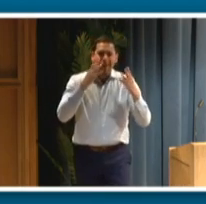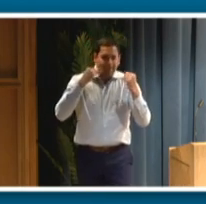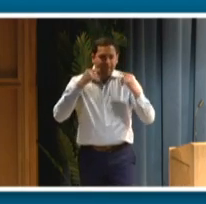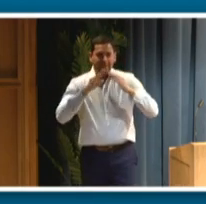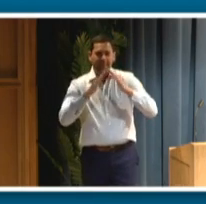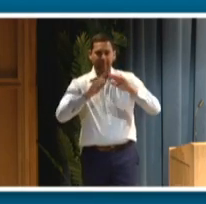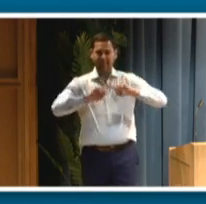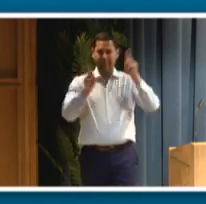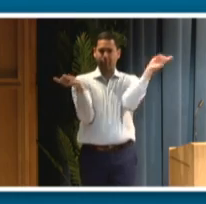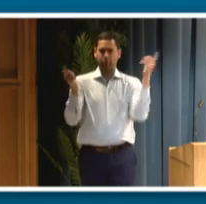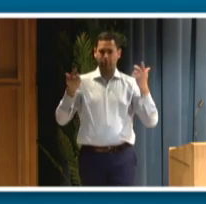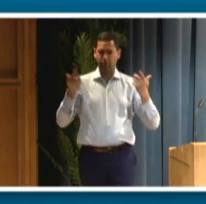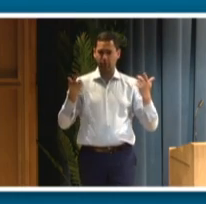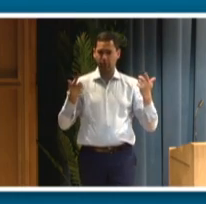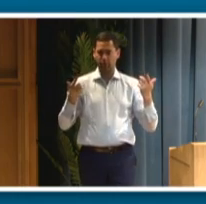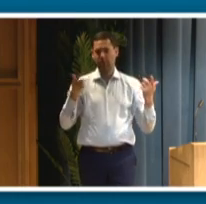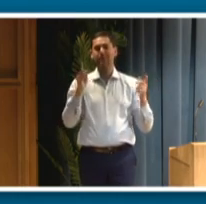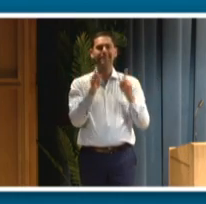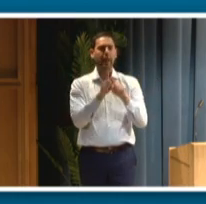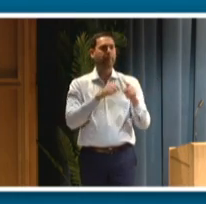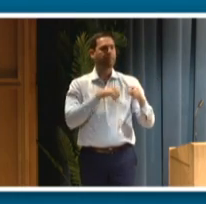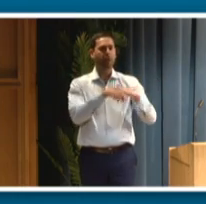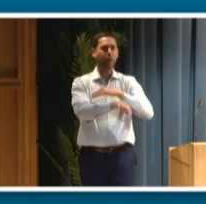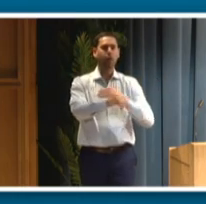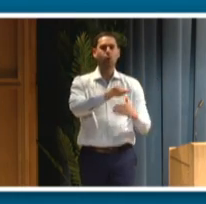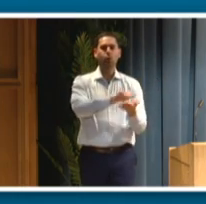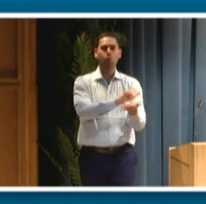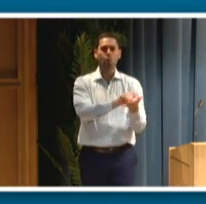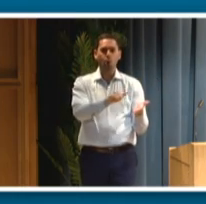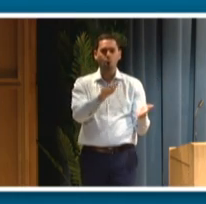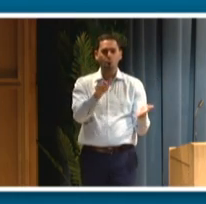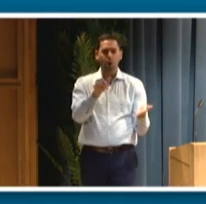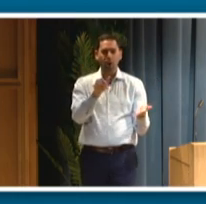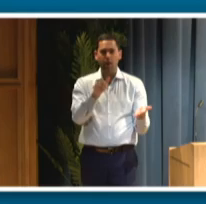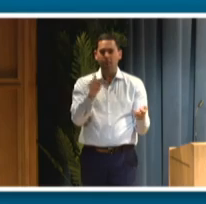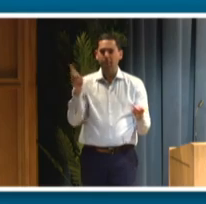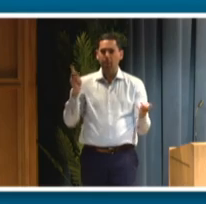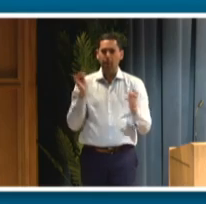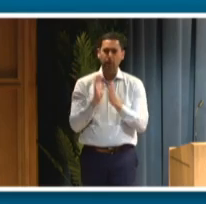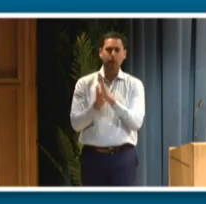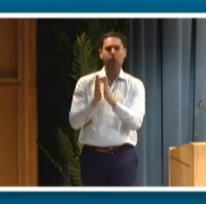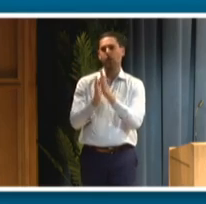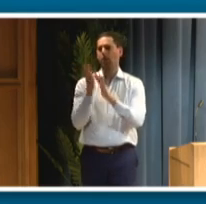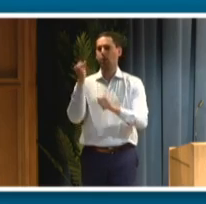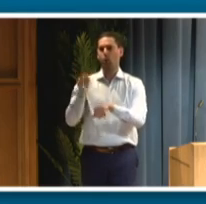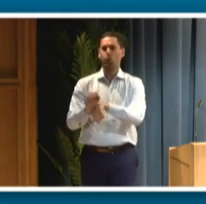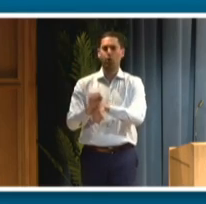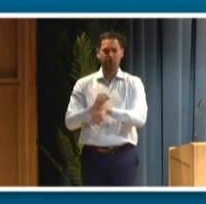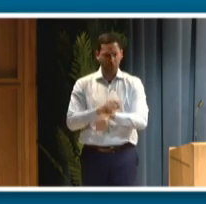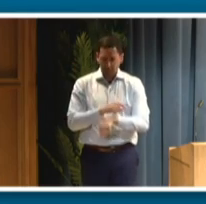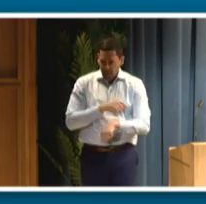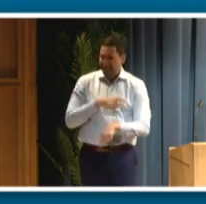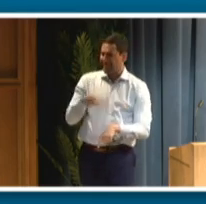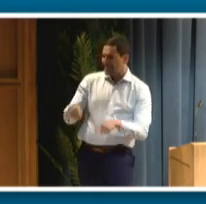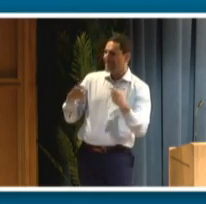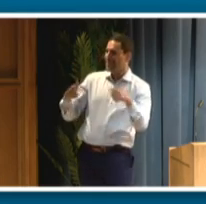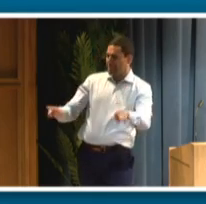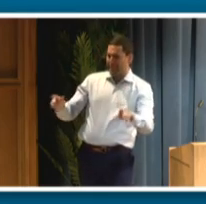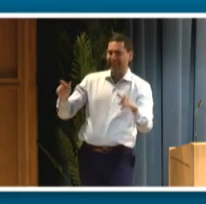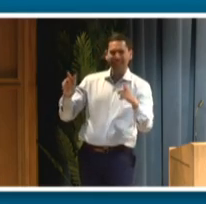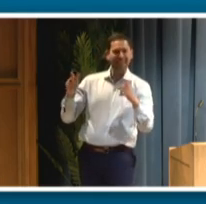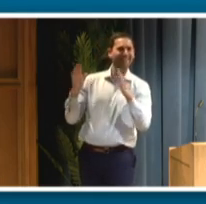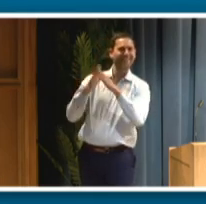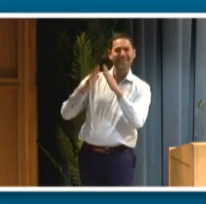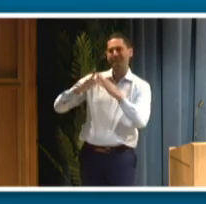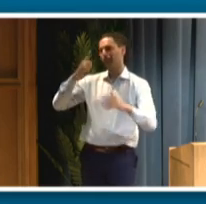Yorkers, they're like, bro, I got to go to work. Yeah. But if you talk to a tourist, they're like, this is the big city of dreams. And you talk to a New Yorker, they're like, this is the city of bills, right?